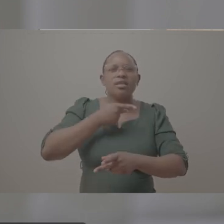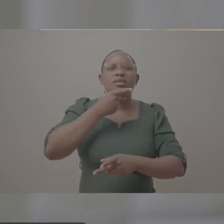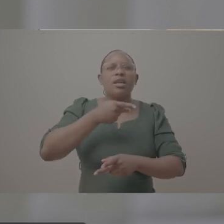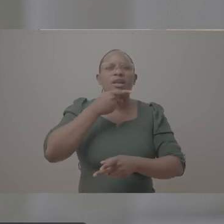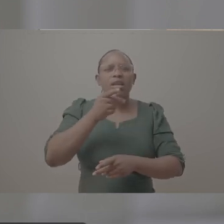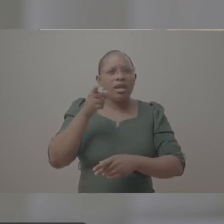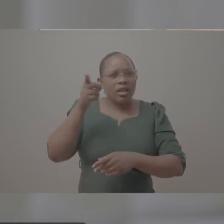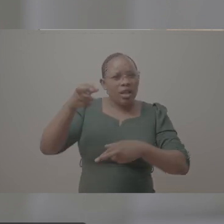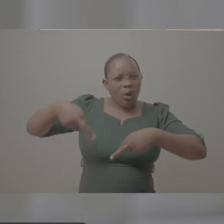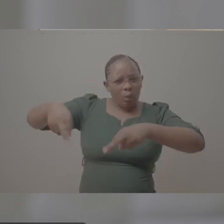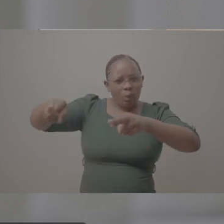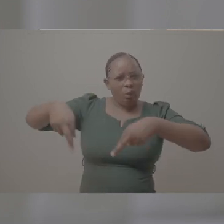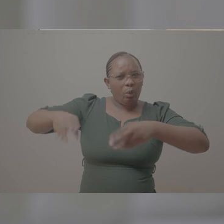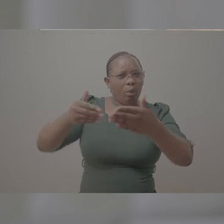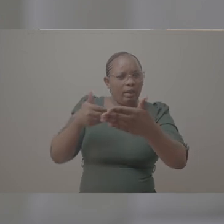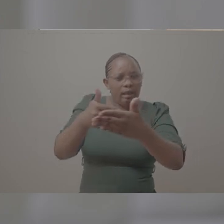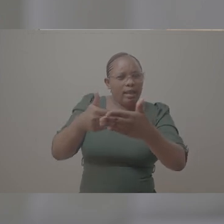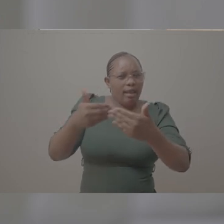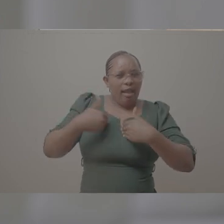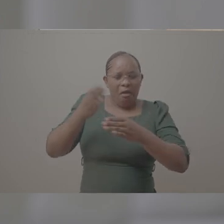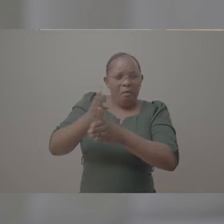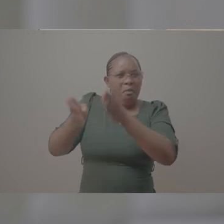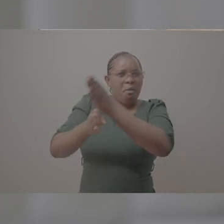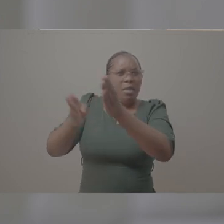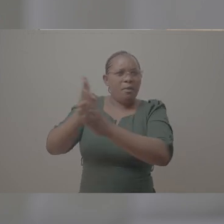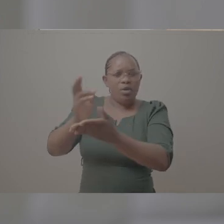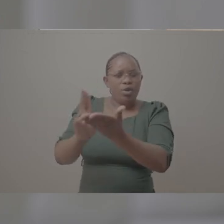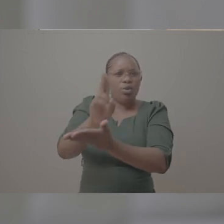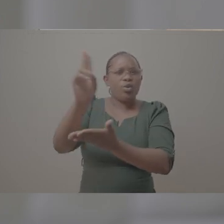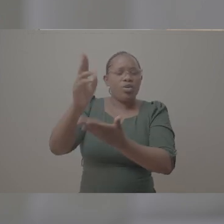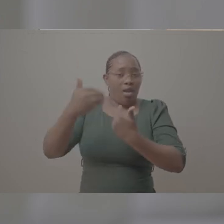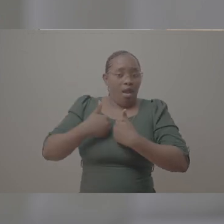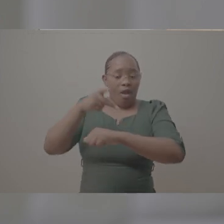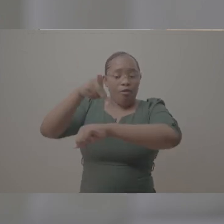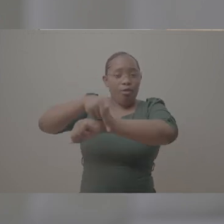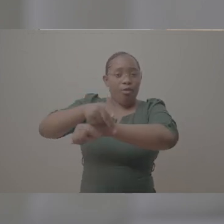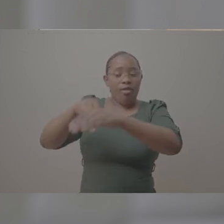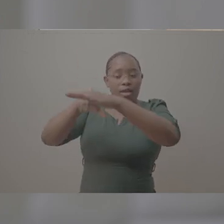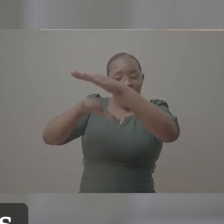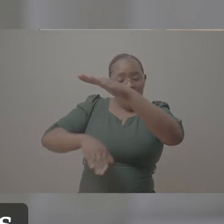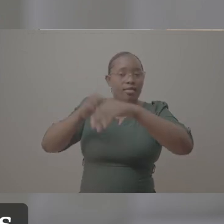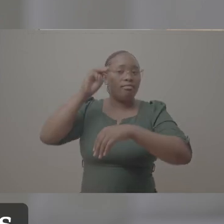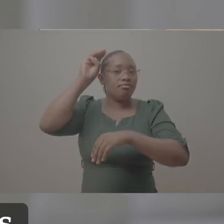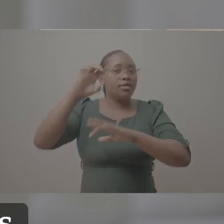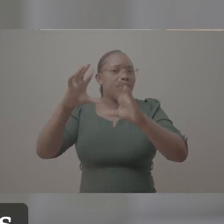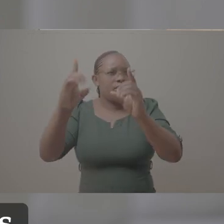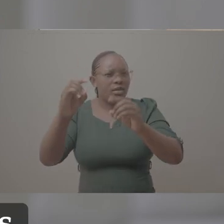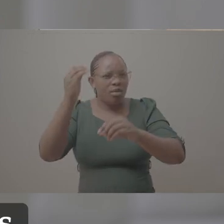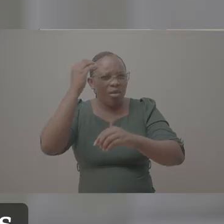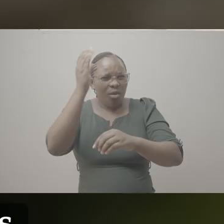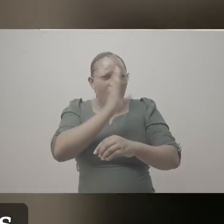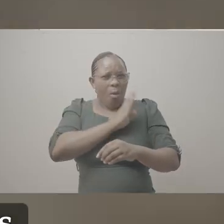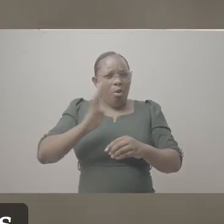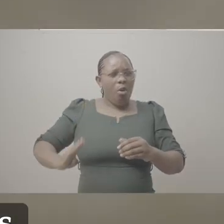it Kalingalinga, Nyangwenya Road, there's a project under the Ministry of Education. I think this